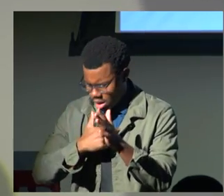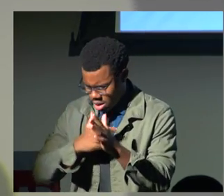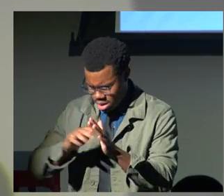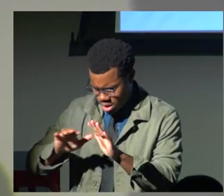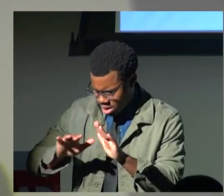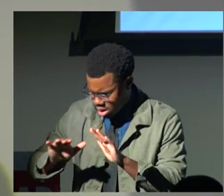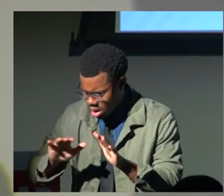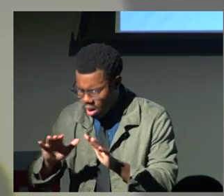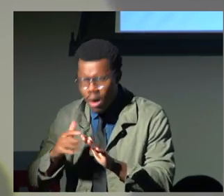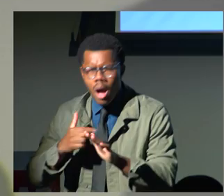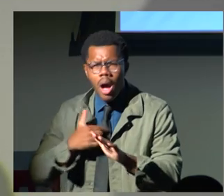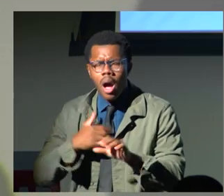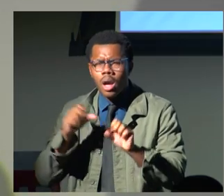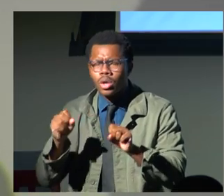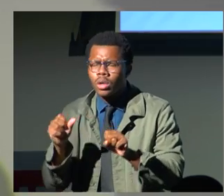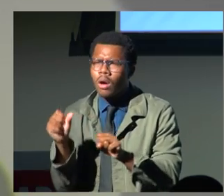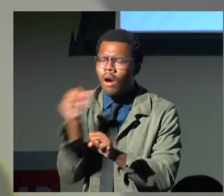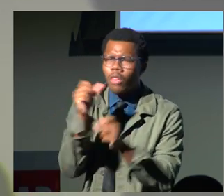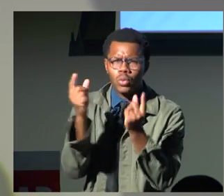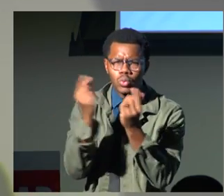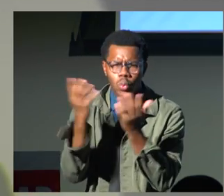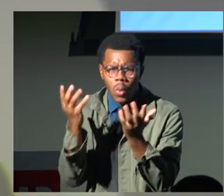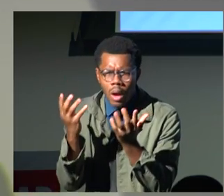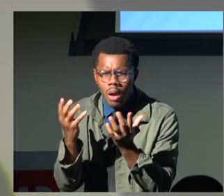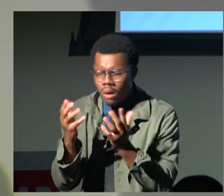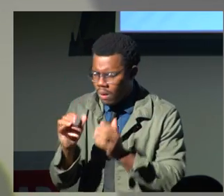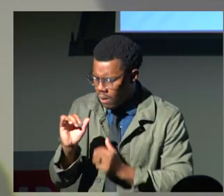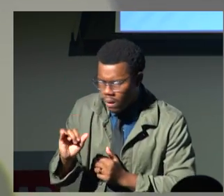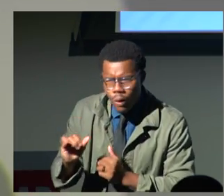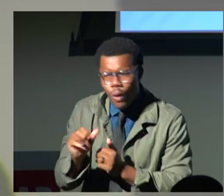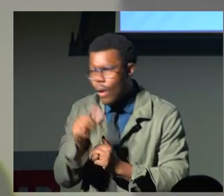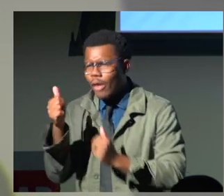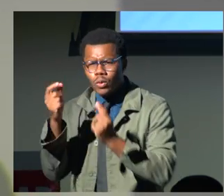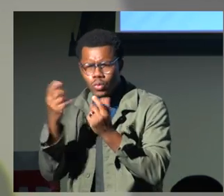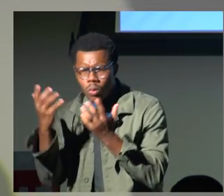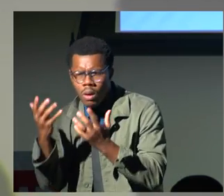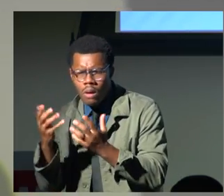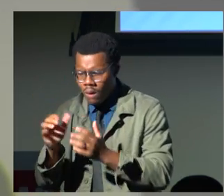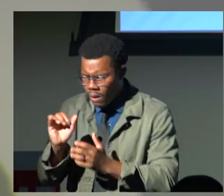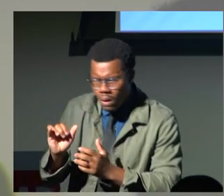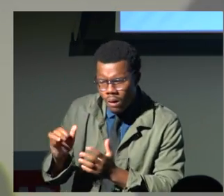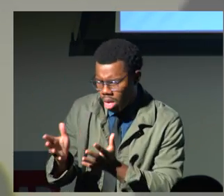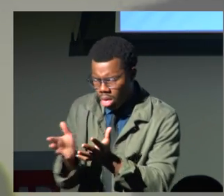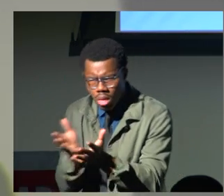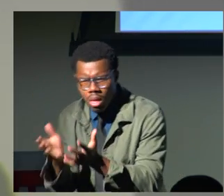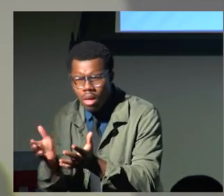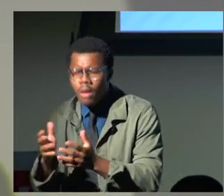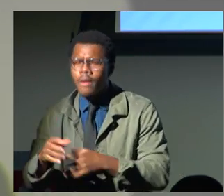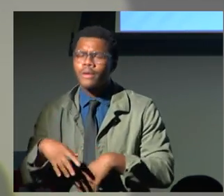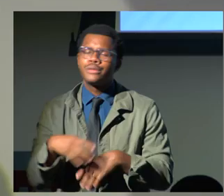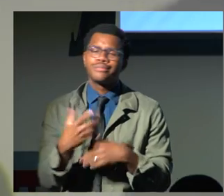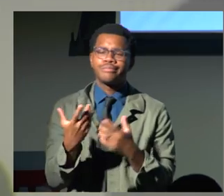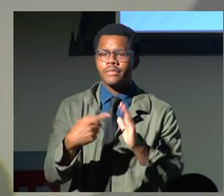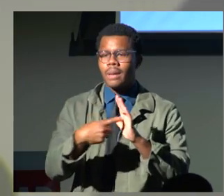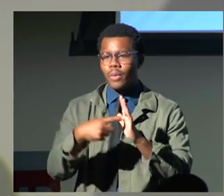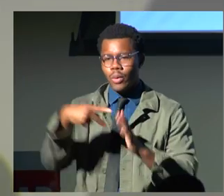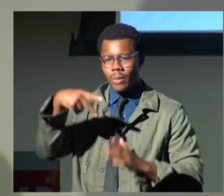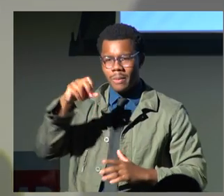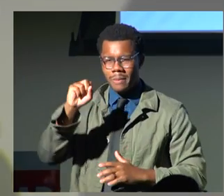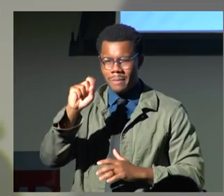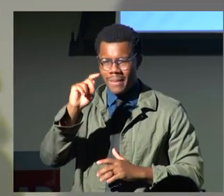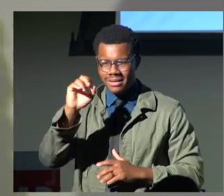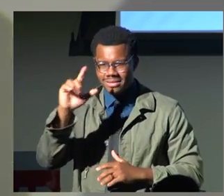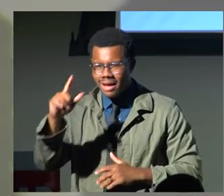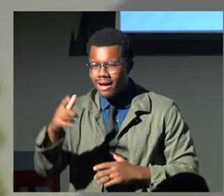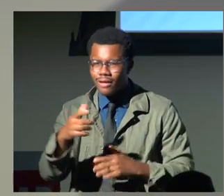with your mm-hmm. materials. In which case, if talking about black charcoal, gouache, soft pastel, oil paint, mm-hmm. you know, on paper or